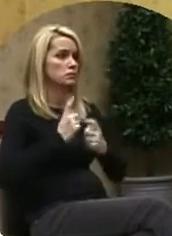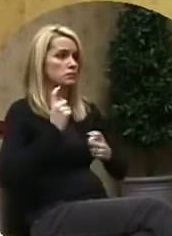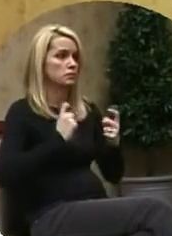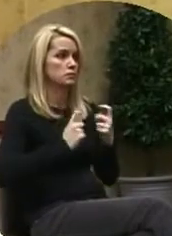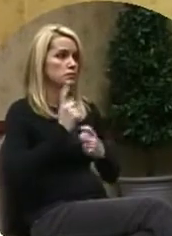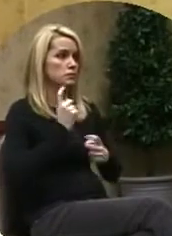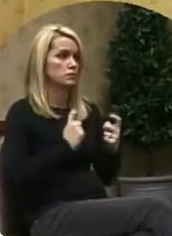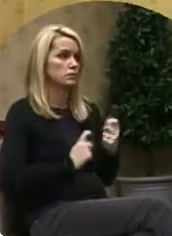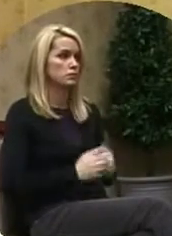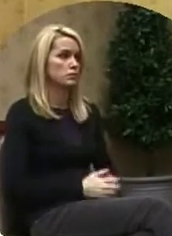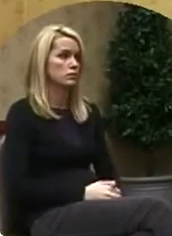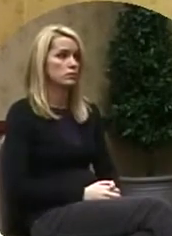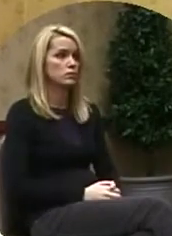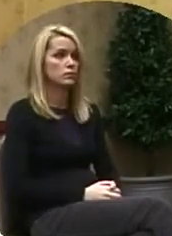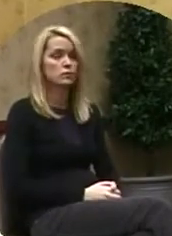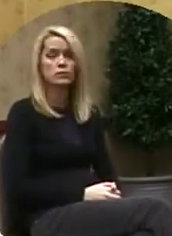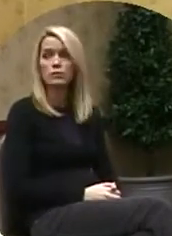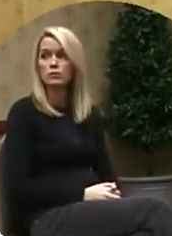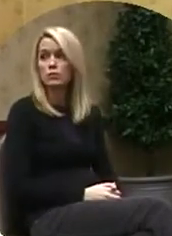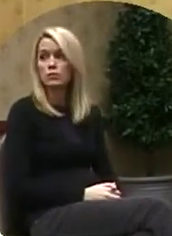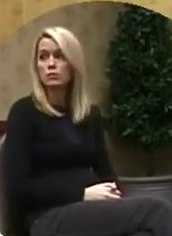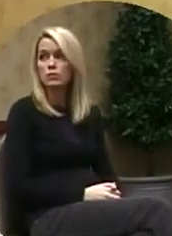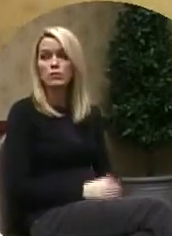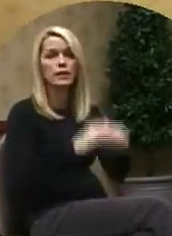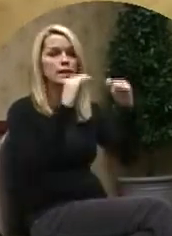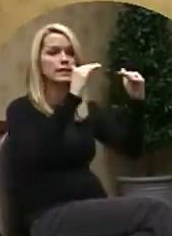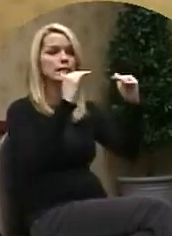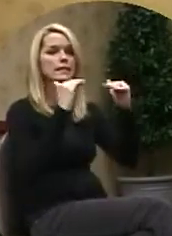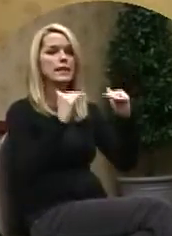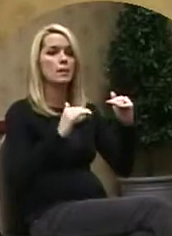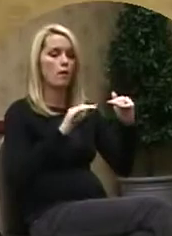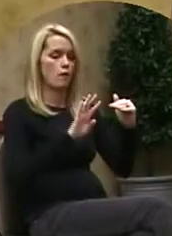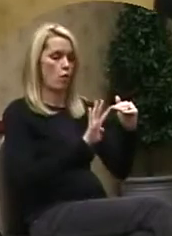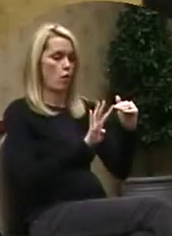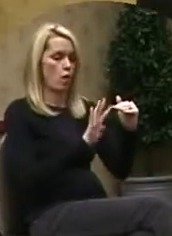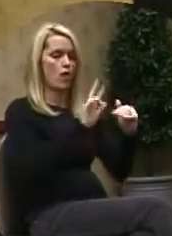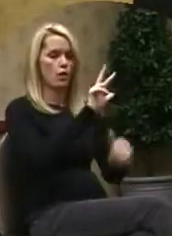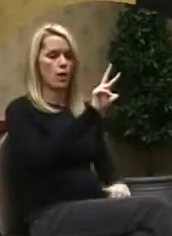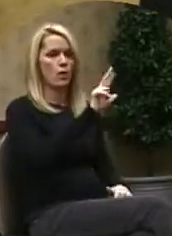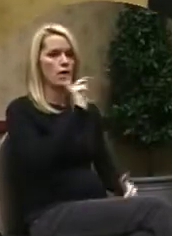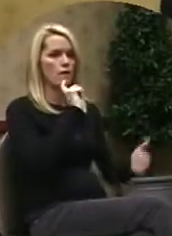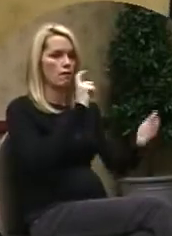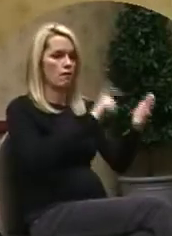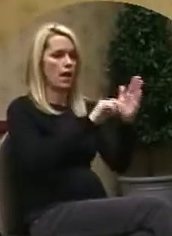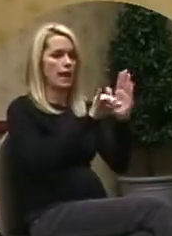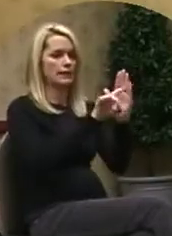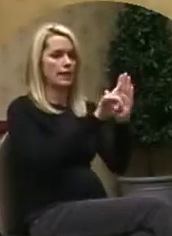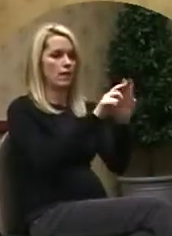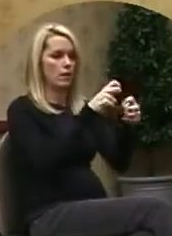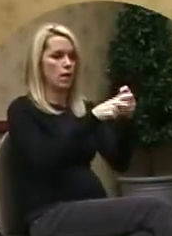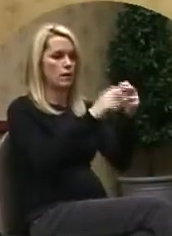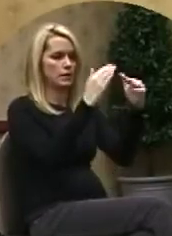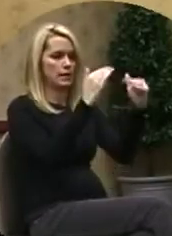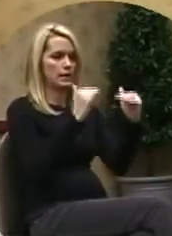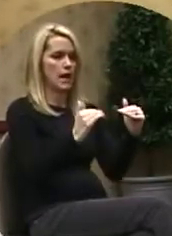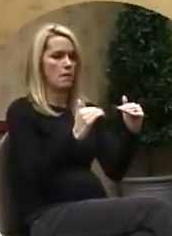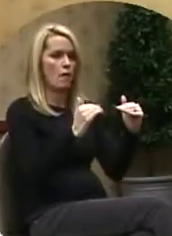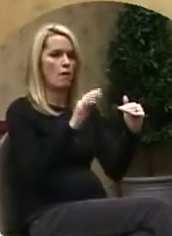Okay. Now, if we go down to step 4, in step 3 we've identified the problem behavior. In step 4, we're